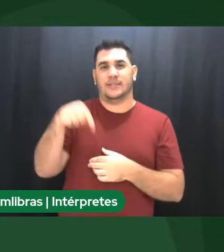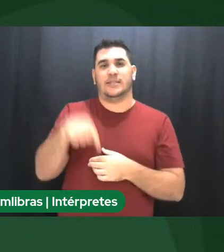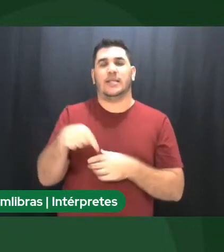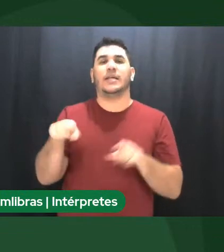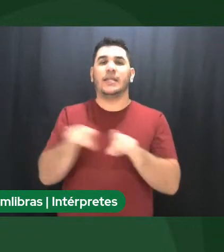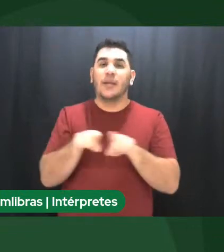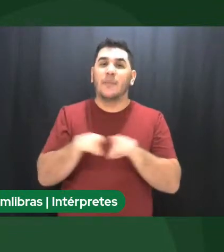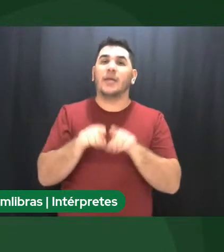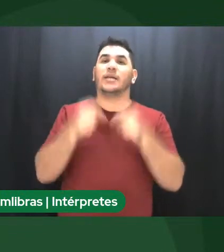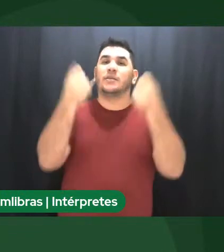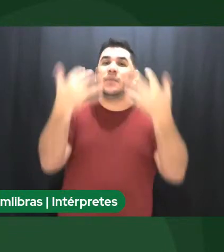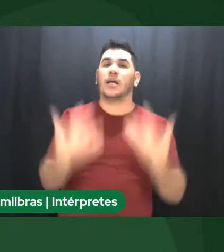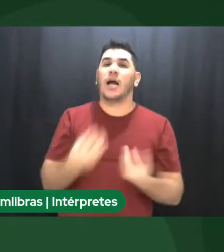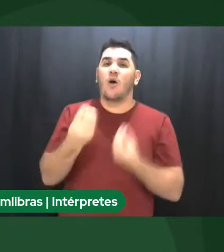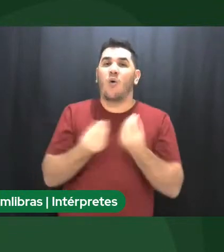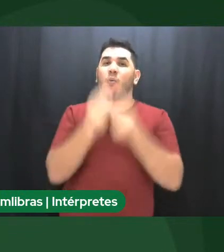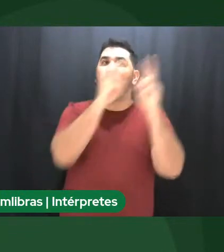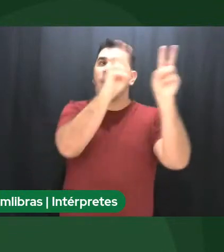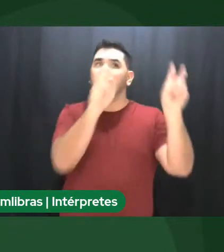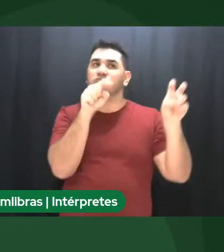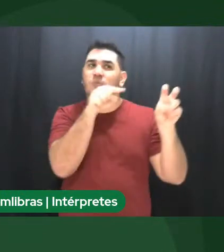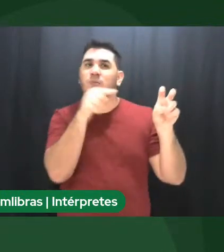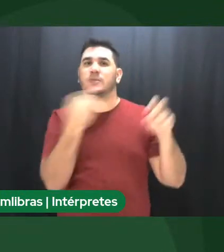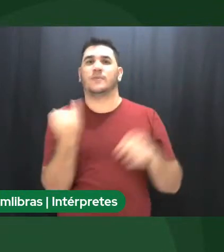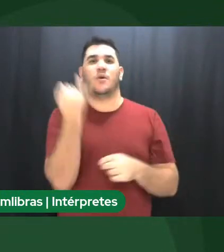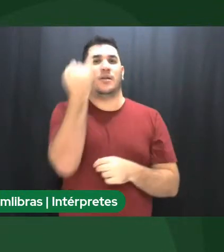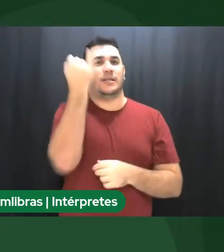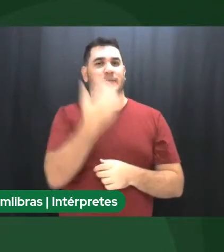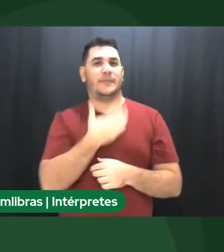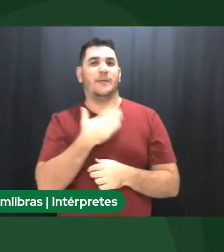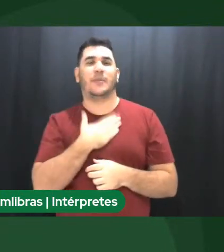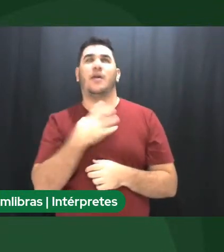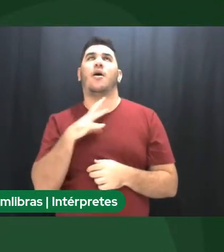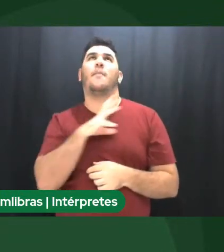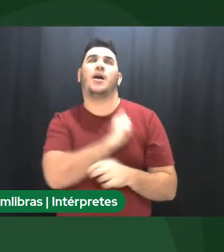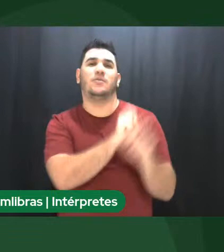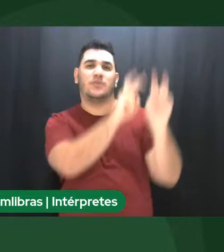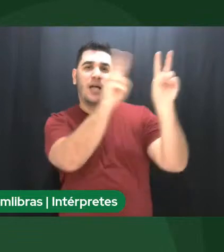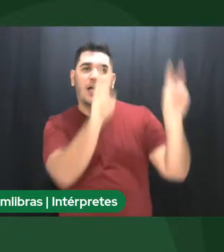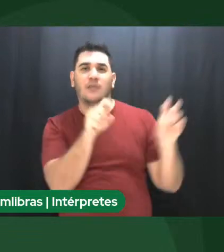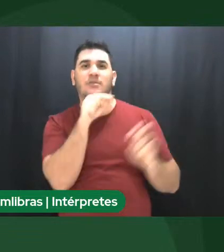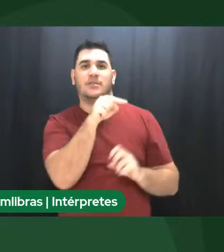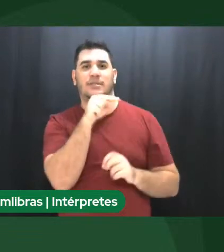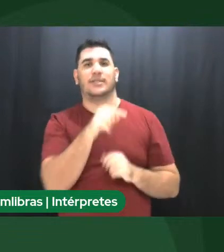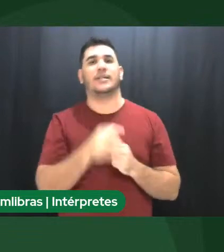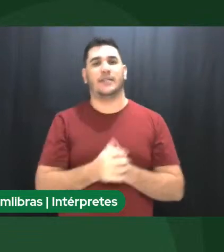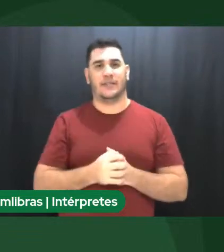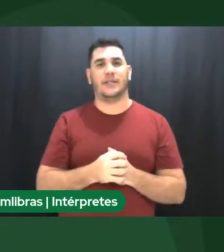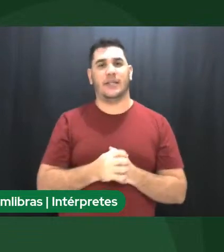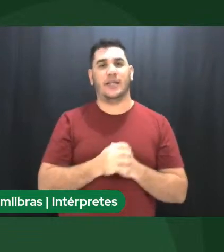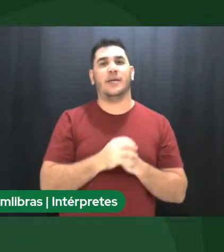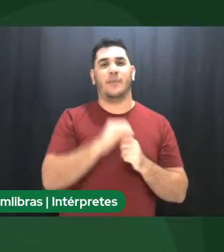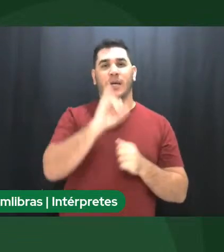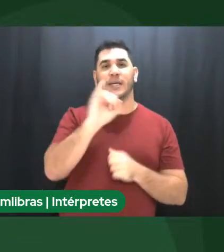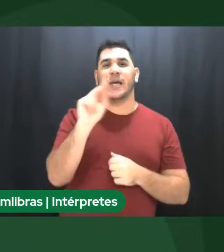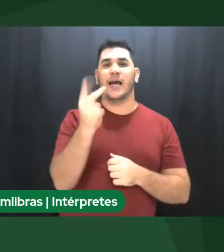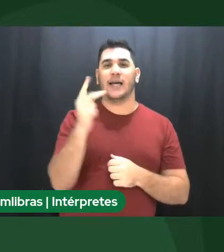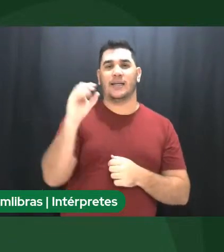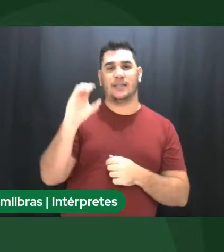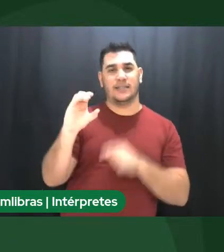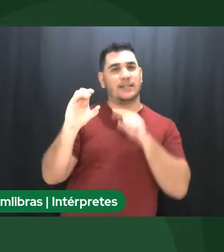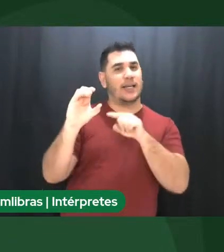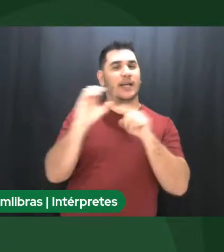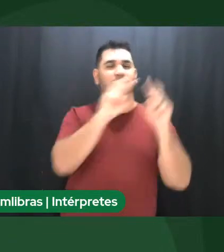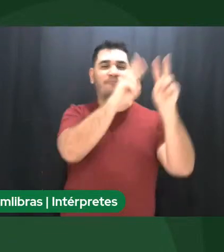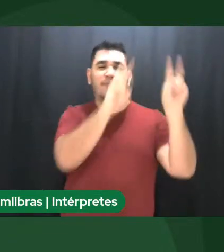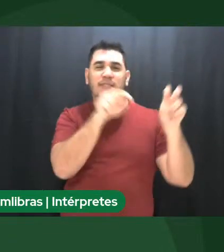very important to me, a great passion about human-centered AI, a new synthesis, a new way of